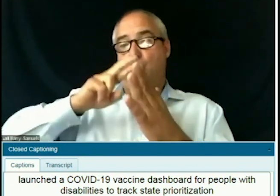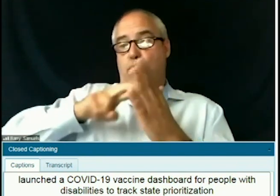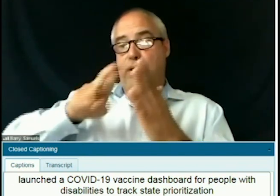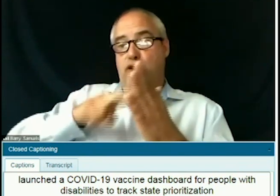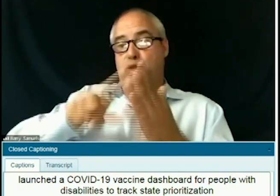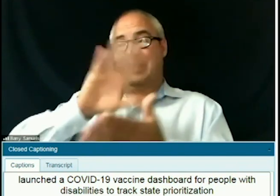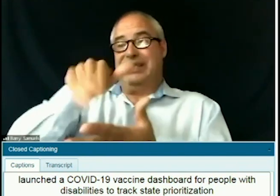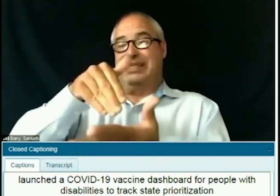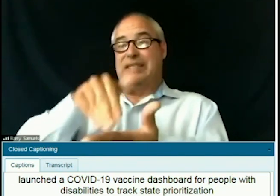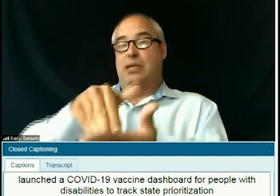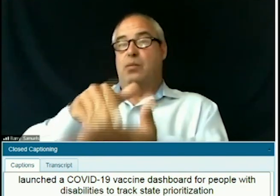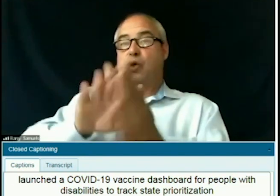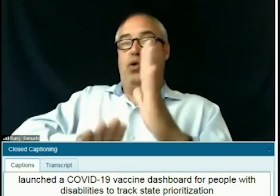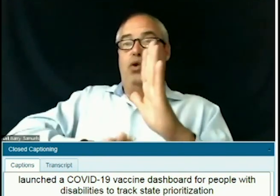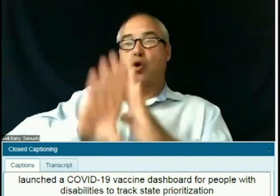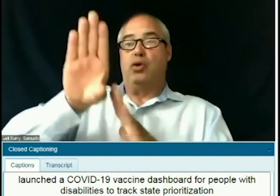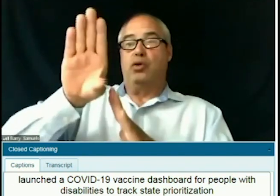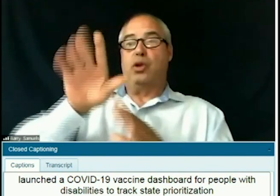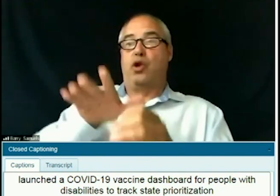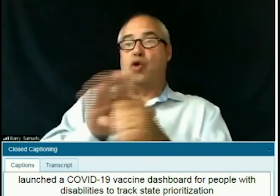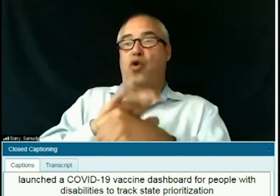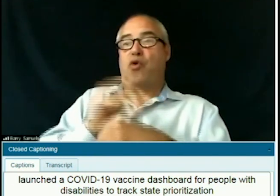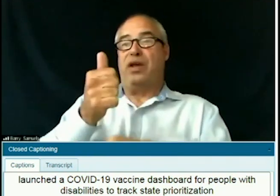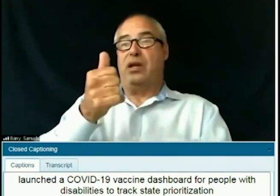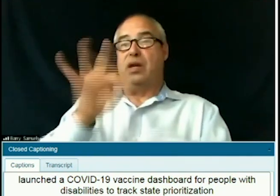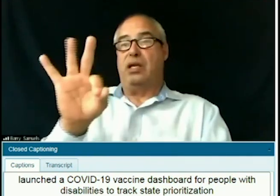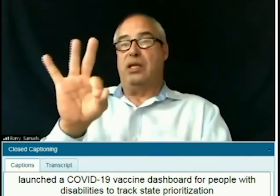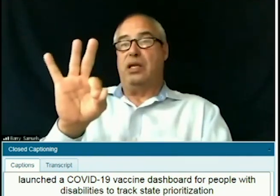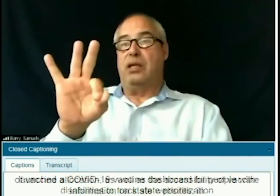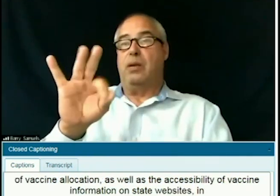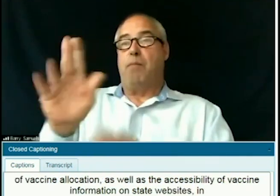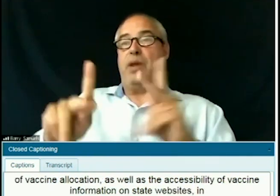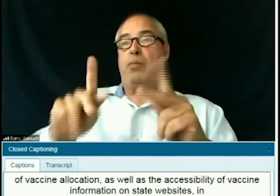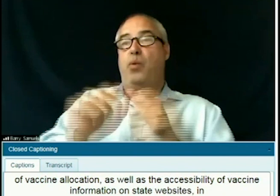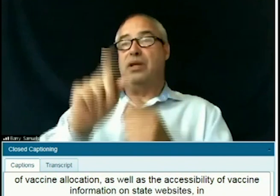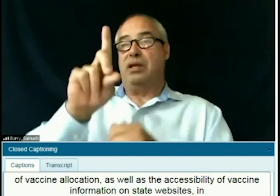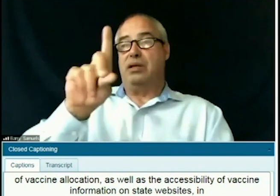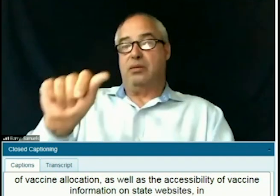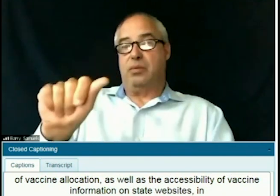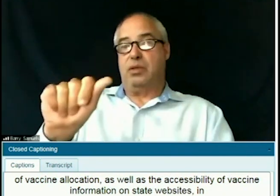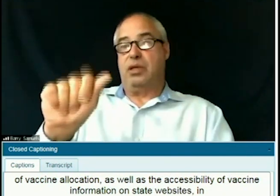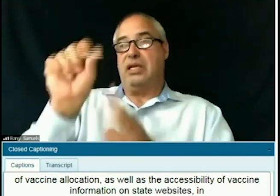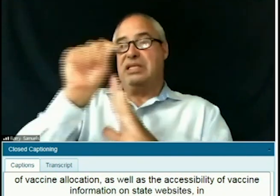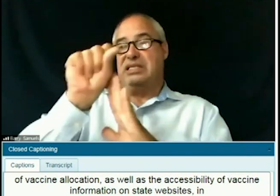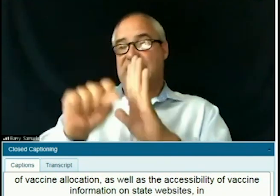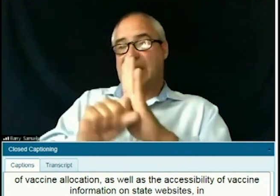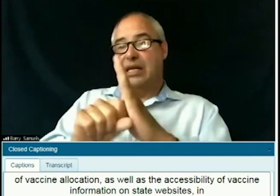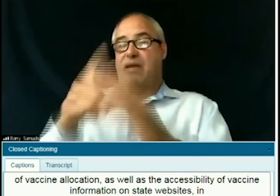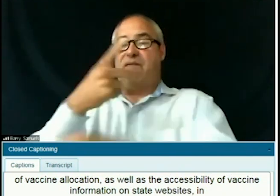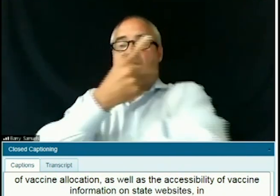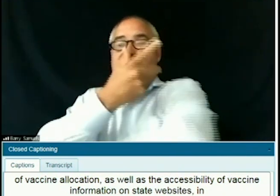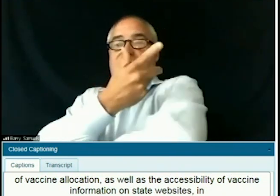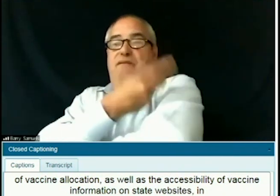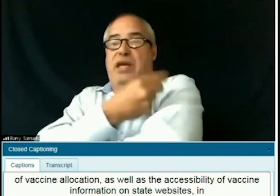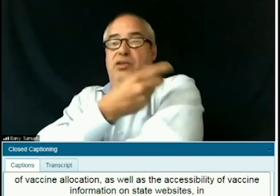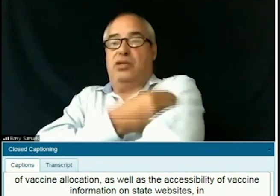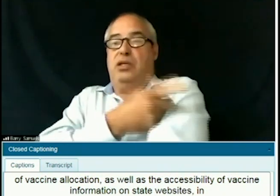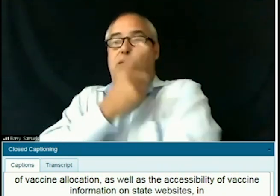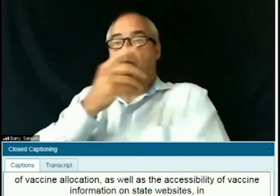vaccine dashboard for people with disabilities to track state prioritization of vaccine allocation, as well